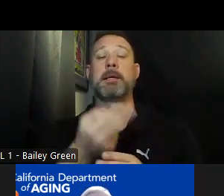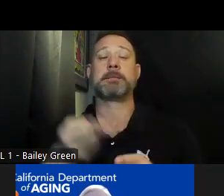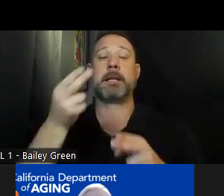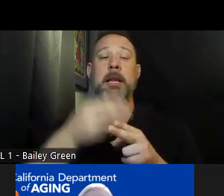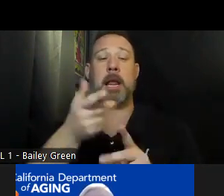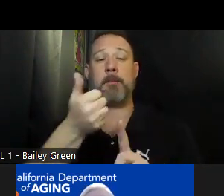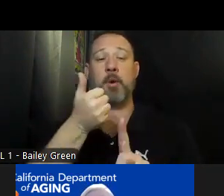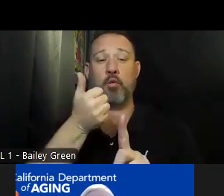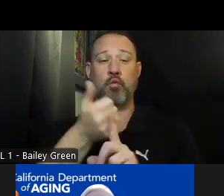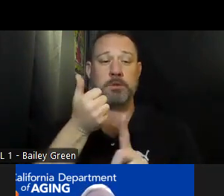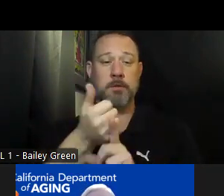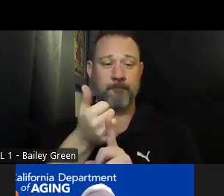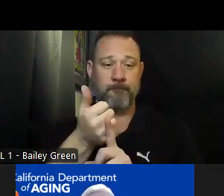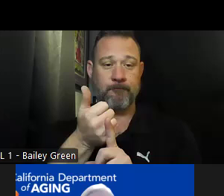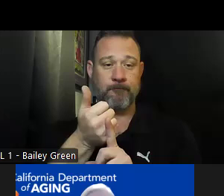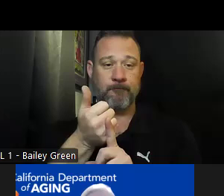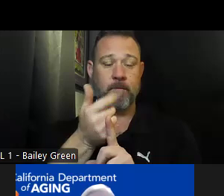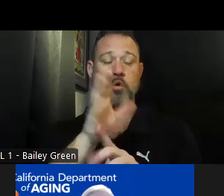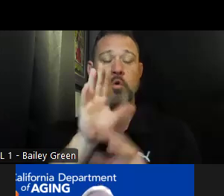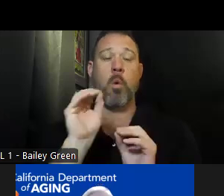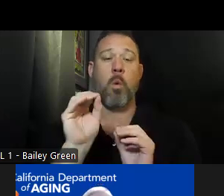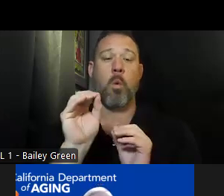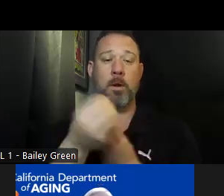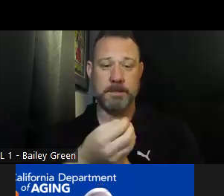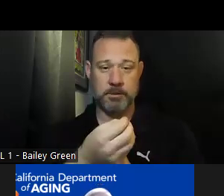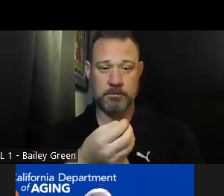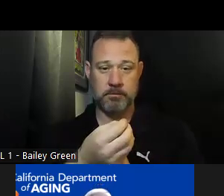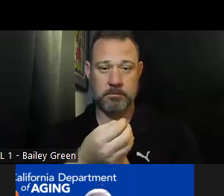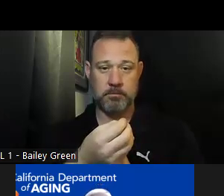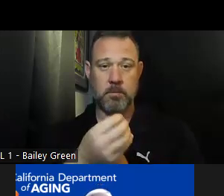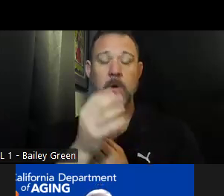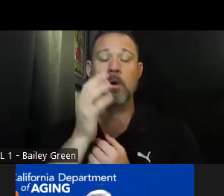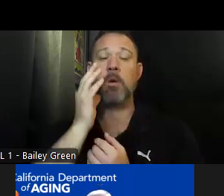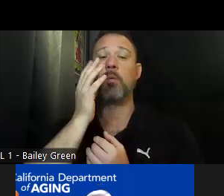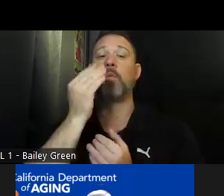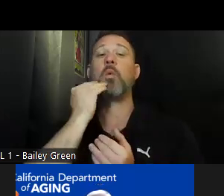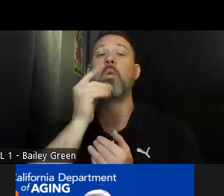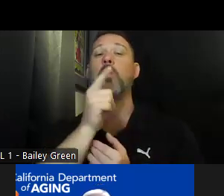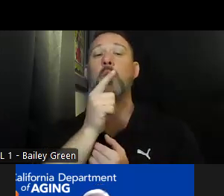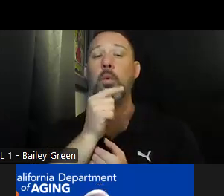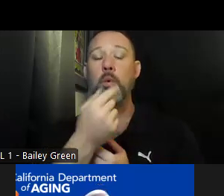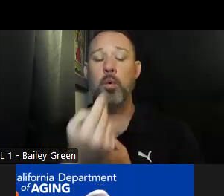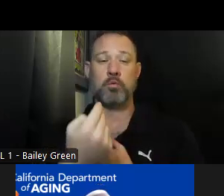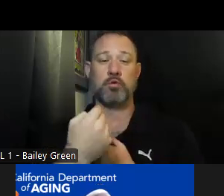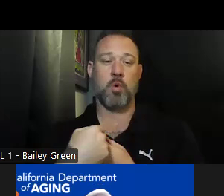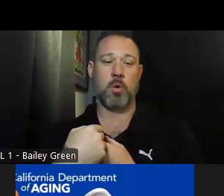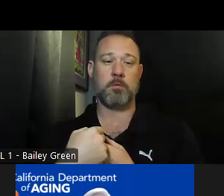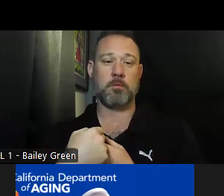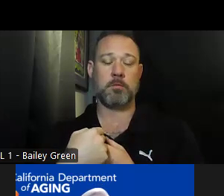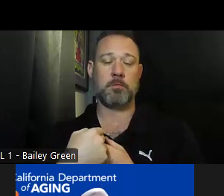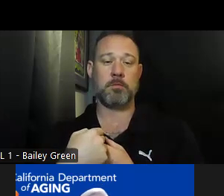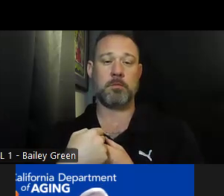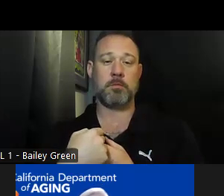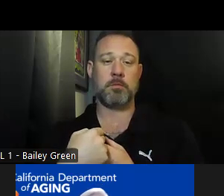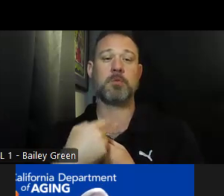name and to your organization if you like, but we would like to know who has joined us on the webinar side. So